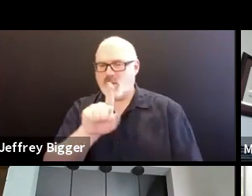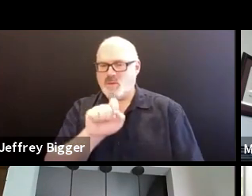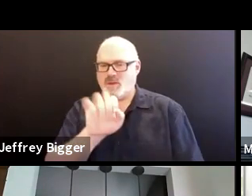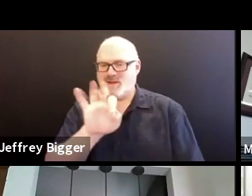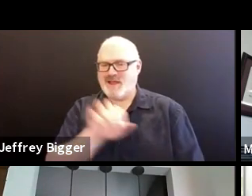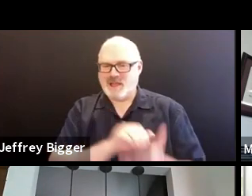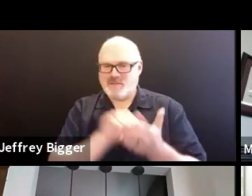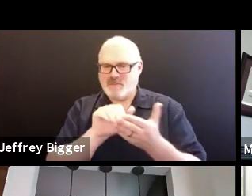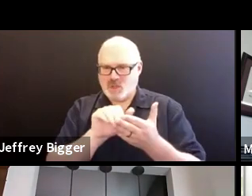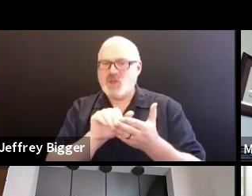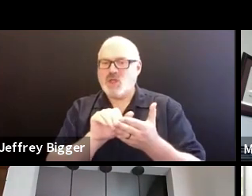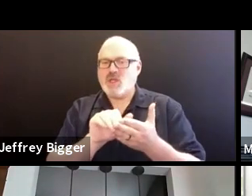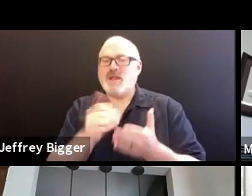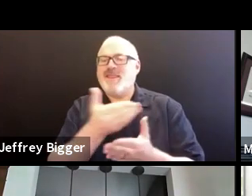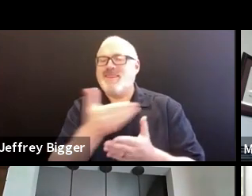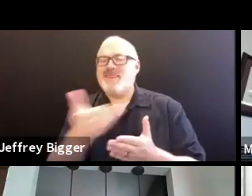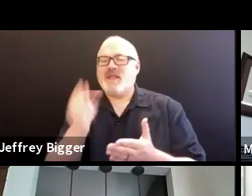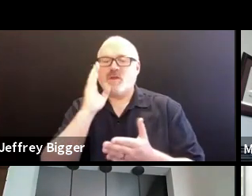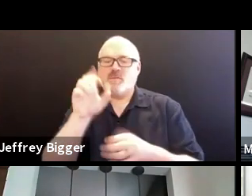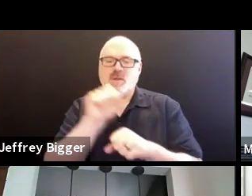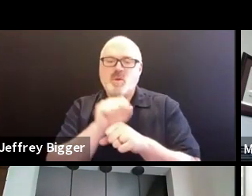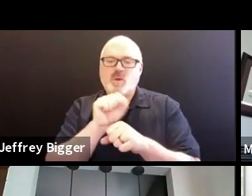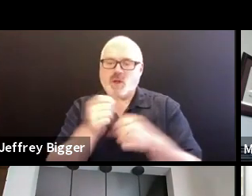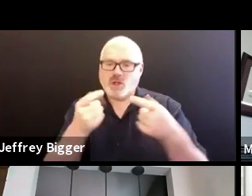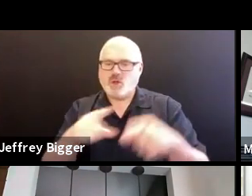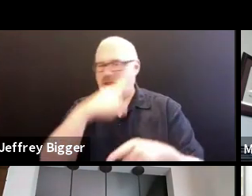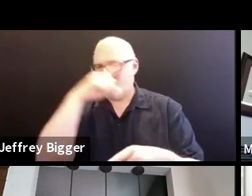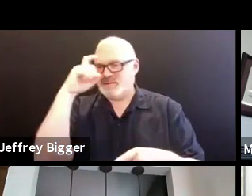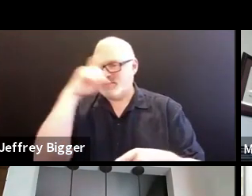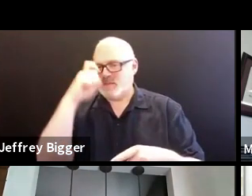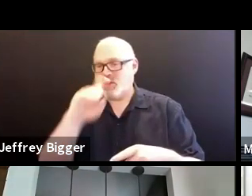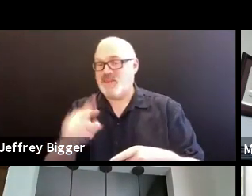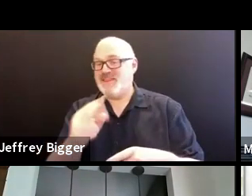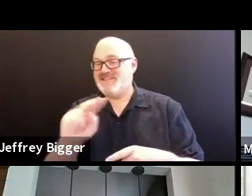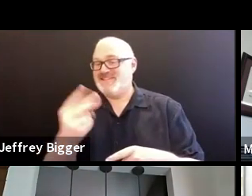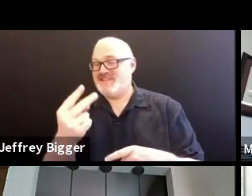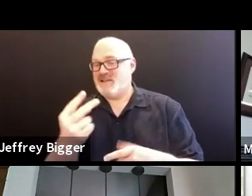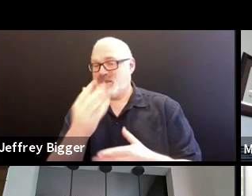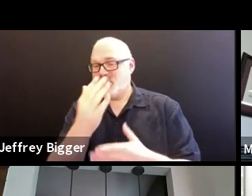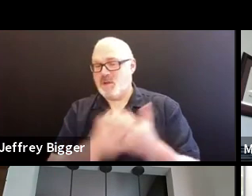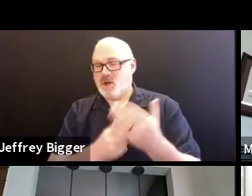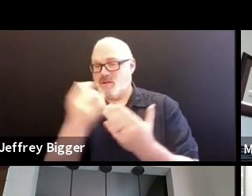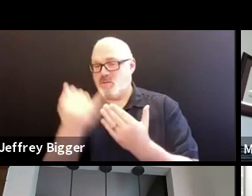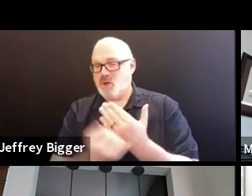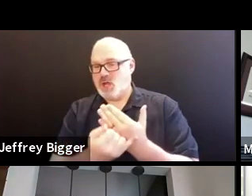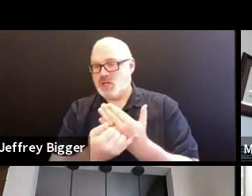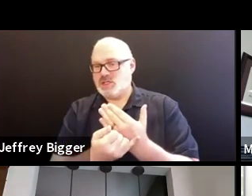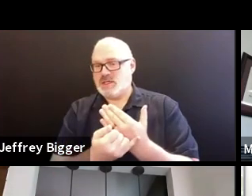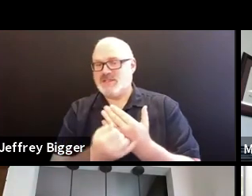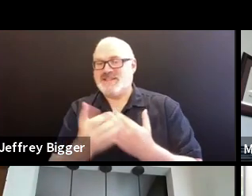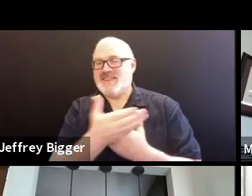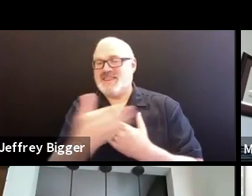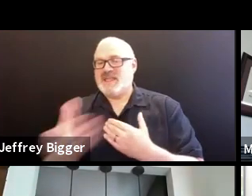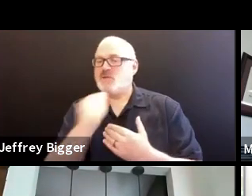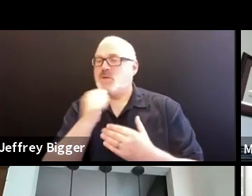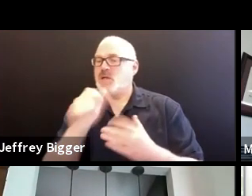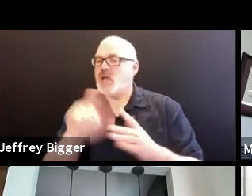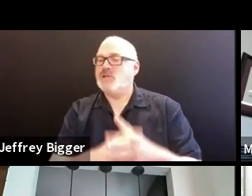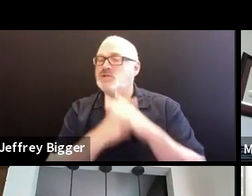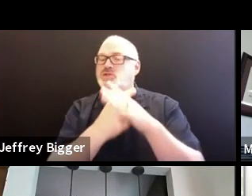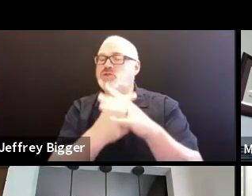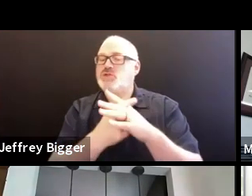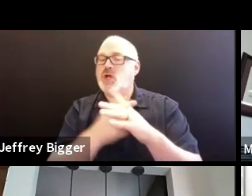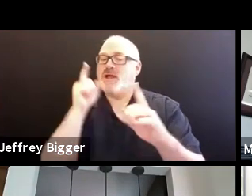are the things that we would be working on over the summer. The second set of projects are things that we would not start on